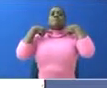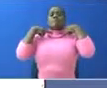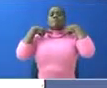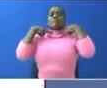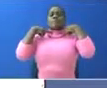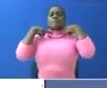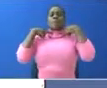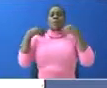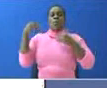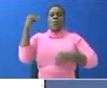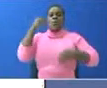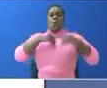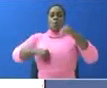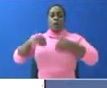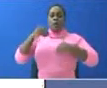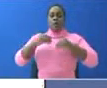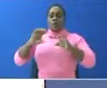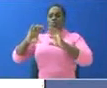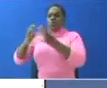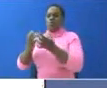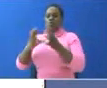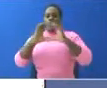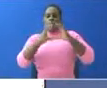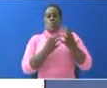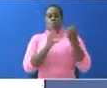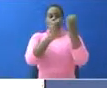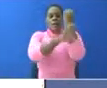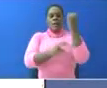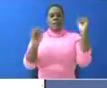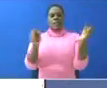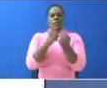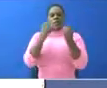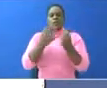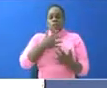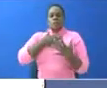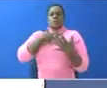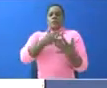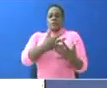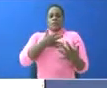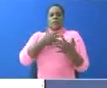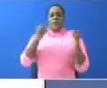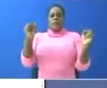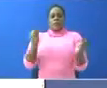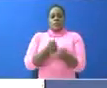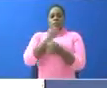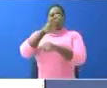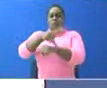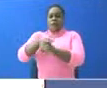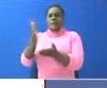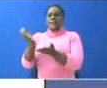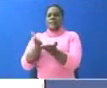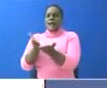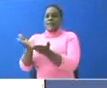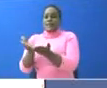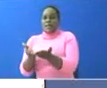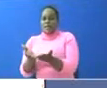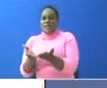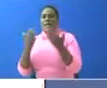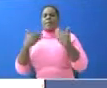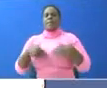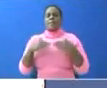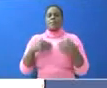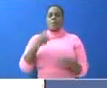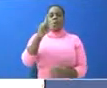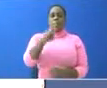of corruption cartels. This country can't breathe. We cannot get the services that people